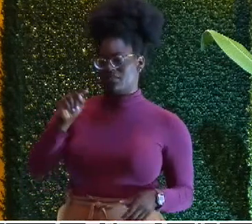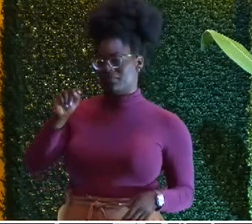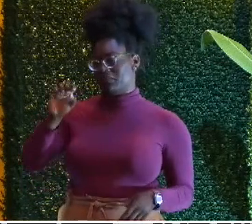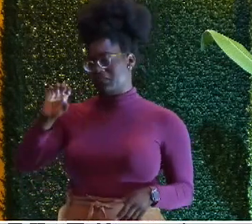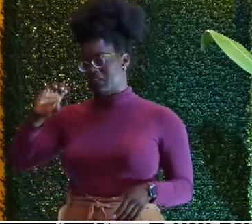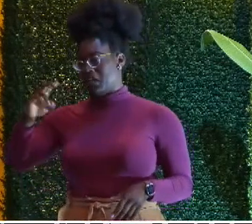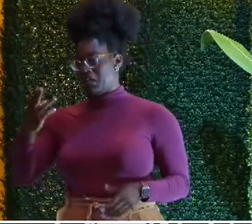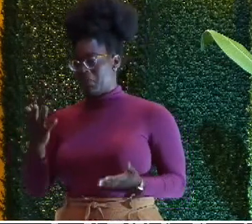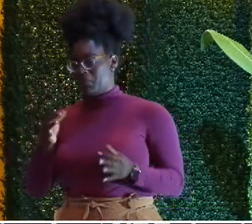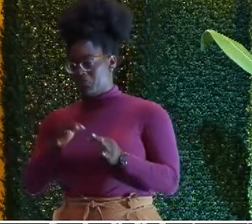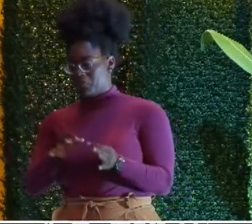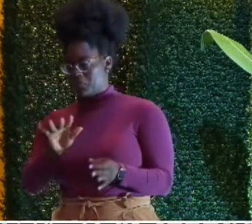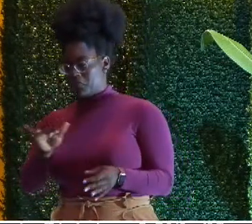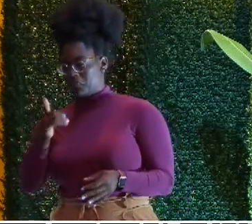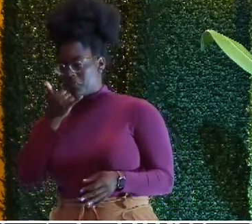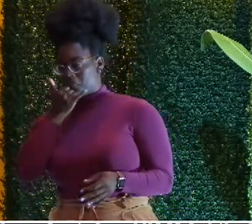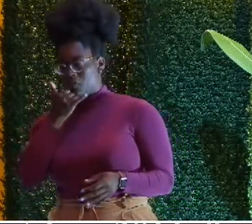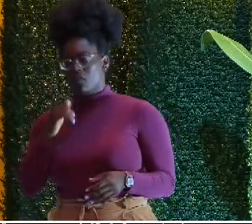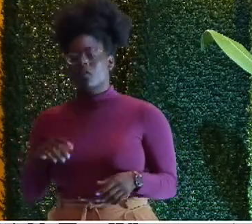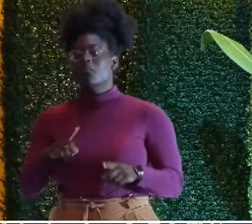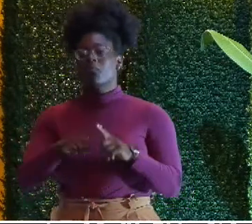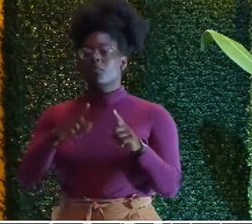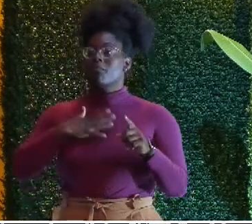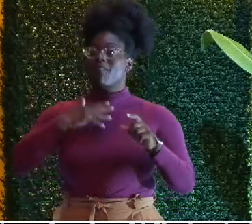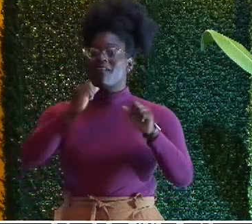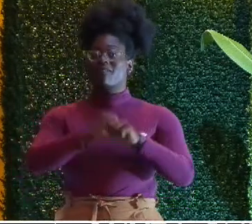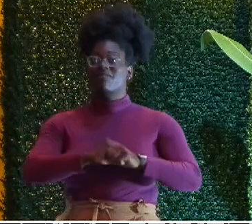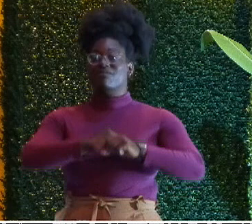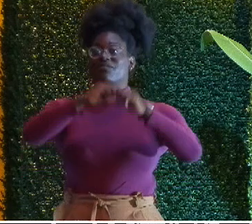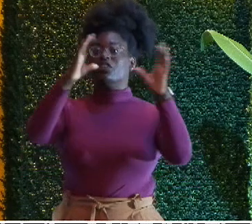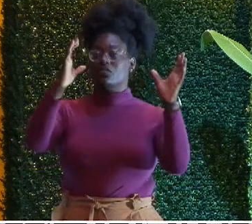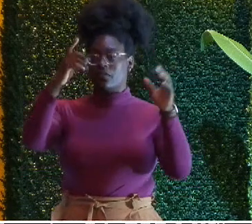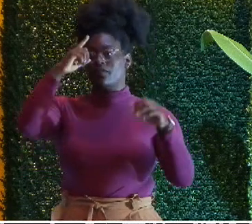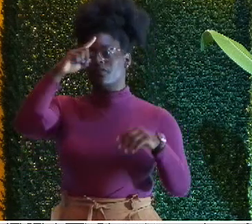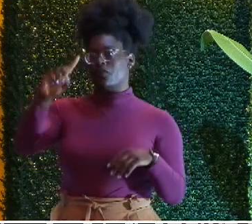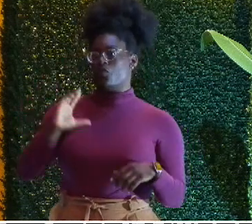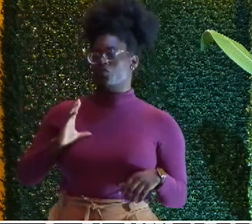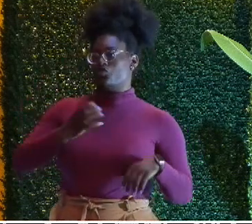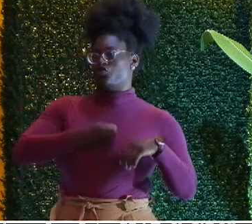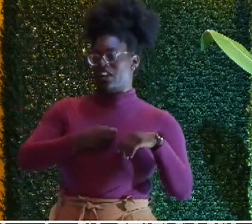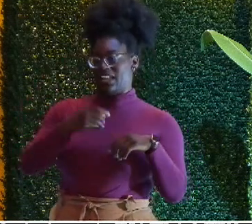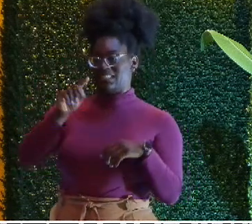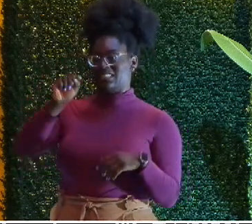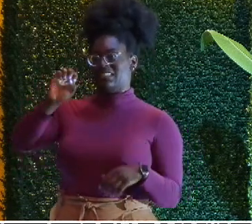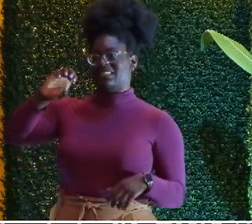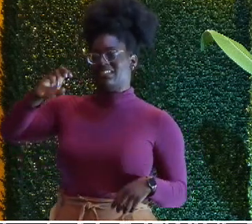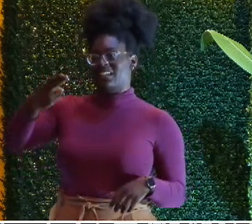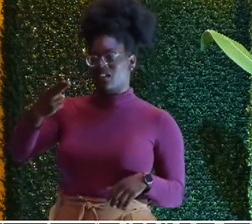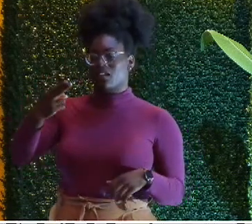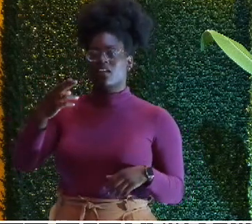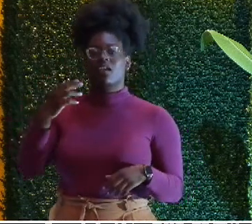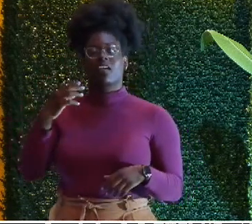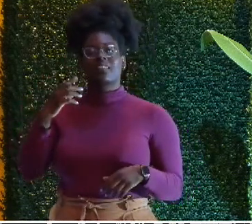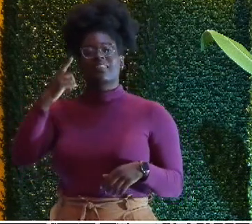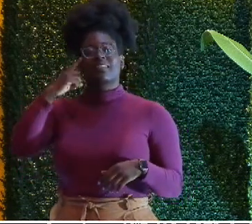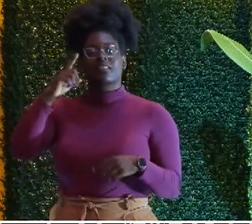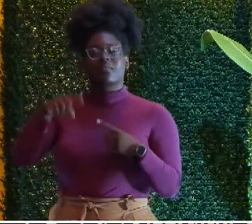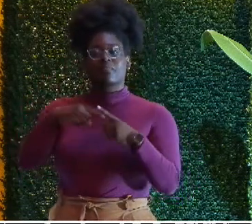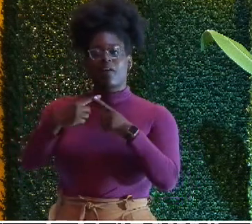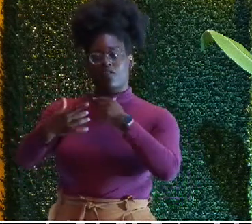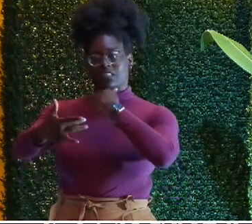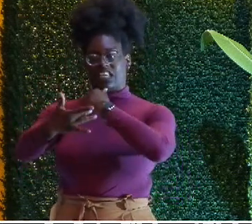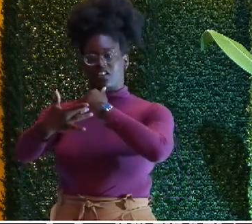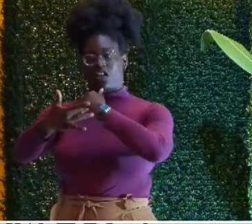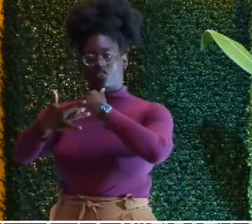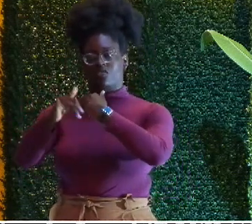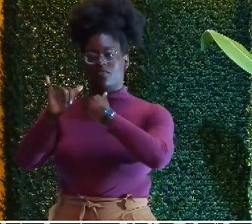my vision for trans tech is technology at the intersection of transition. And